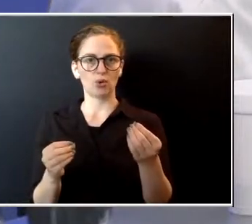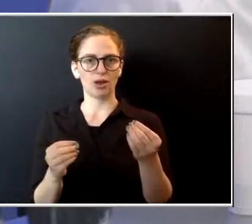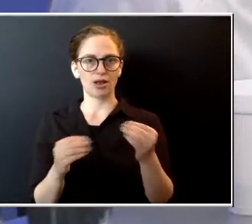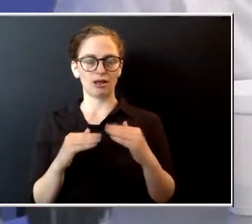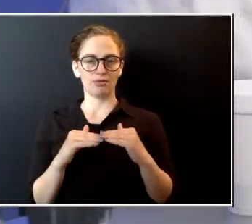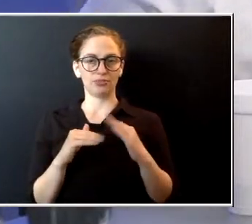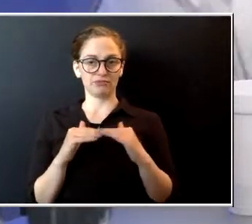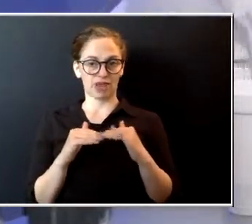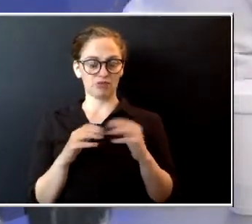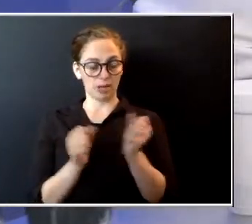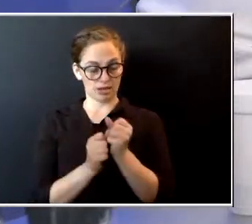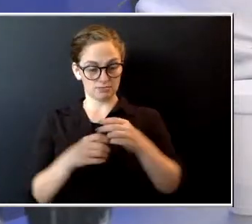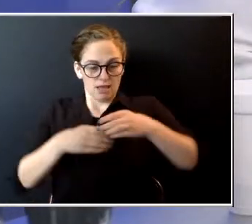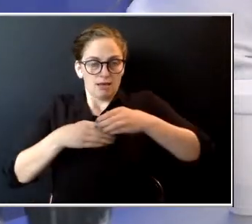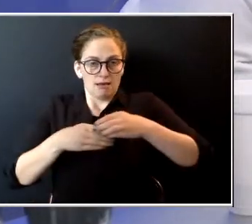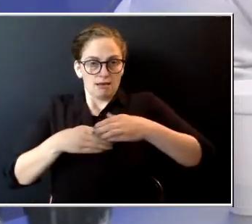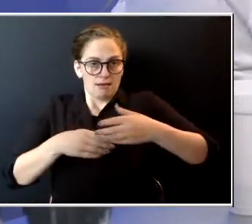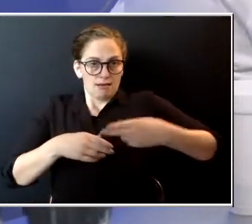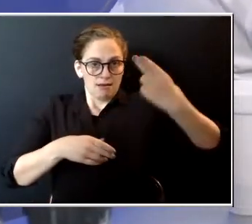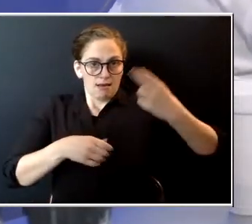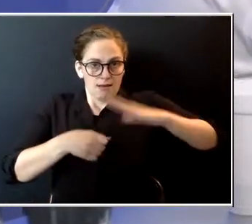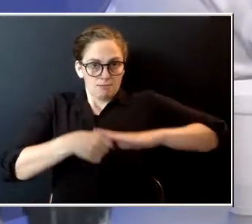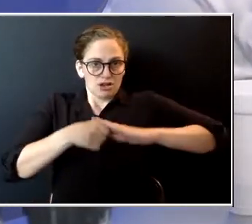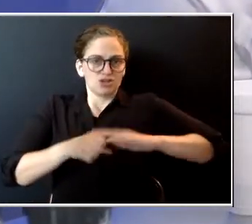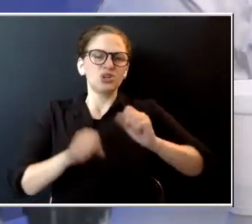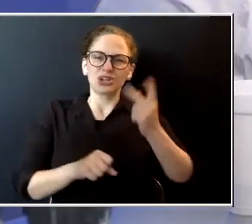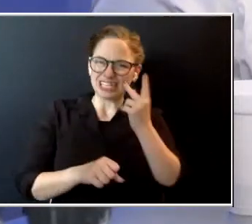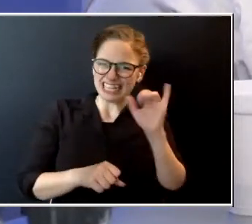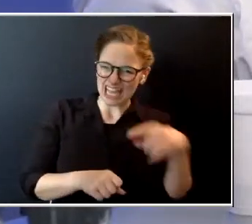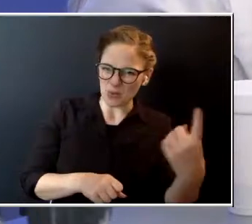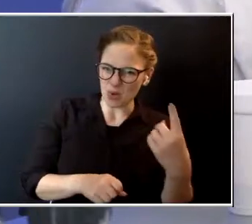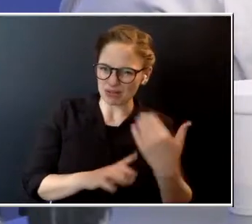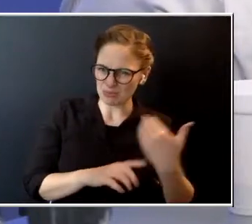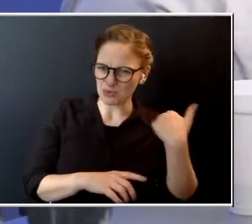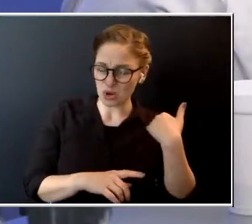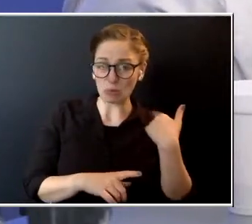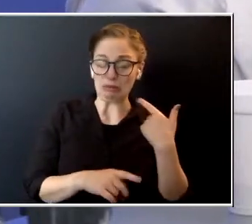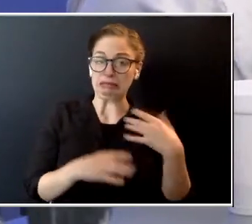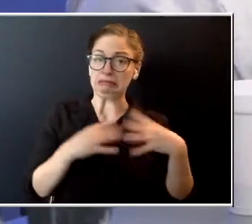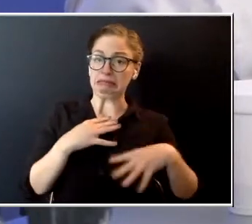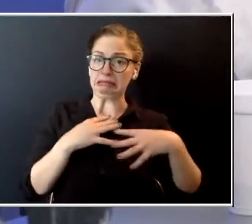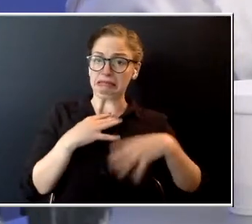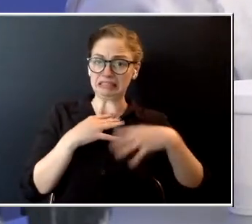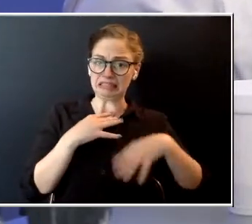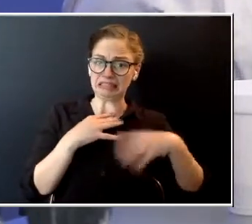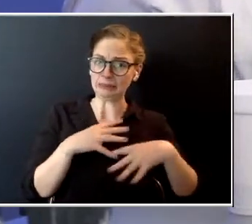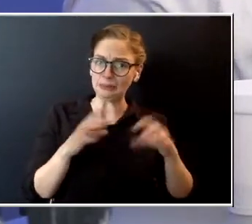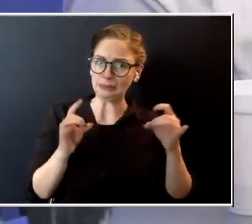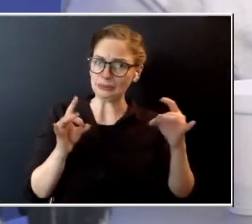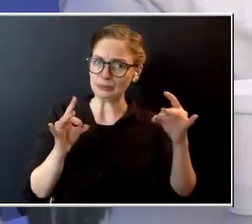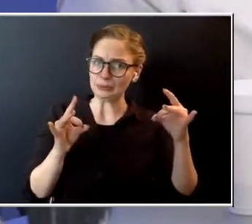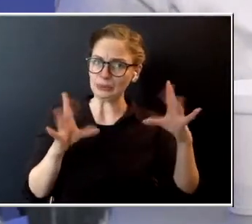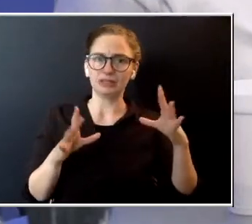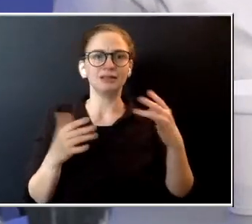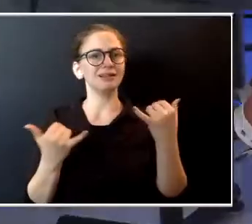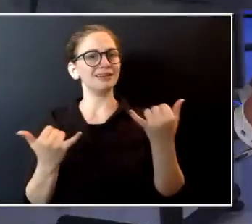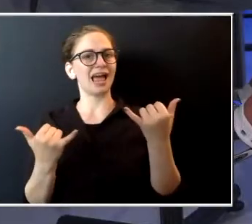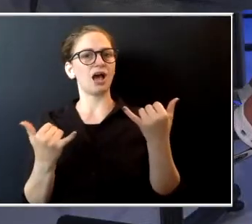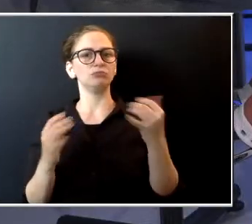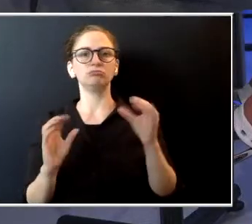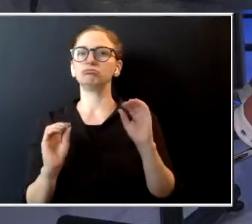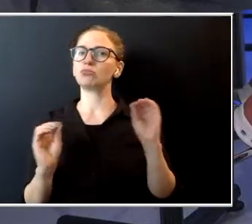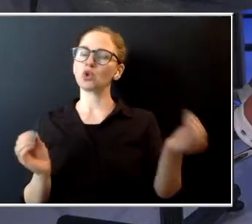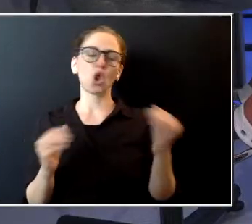you can see this valve was very leaky, so there was a lot of leakiness of that valve, and you can see there's no leakiness now. Wow. And